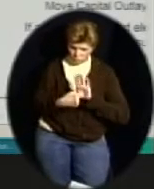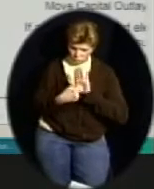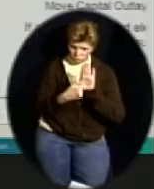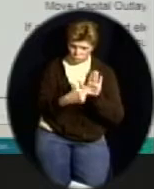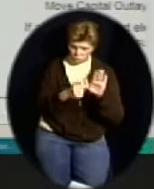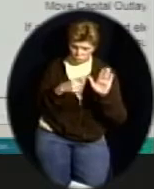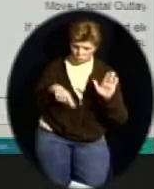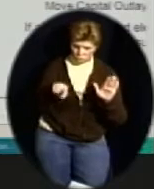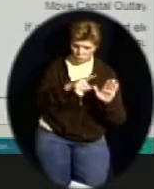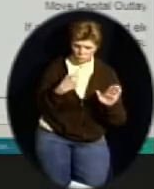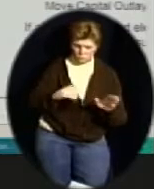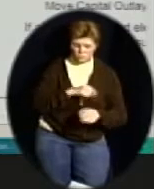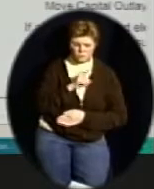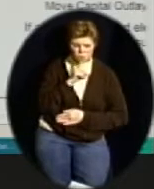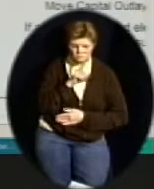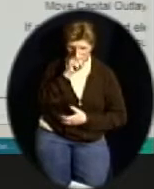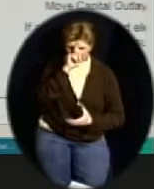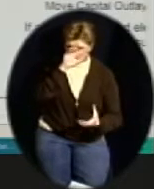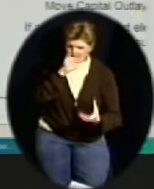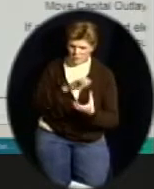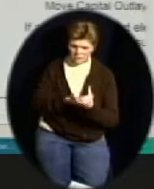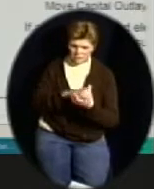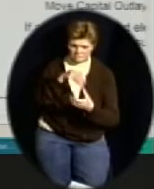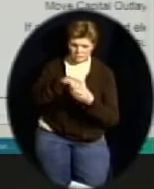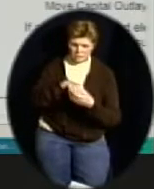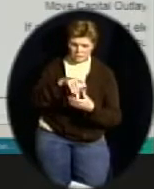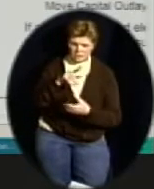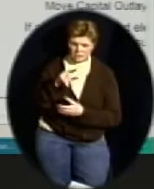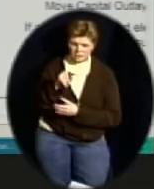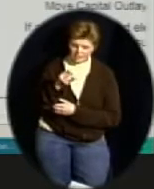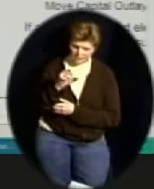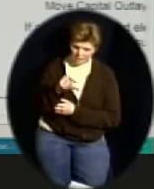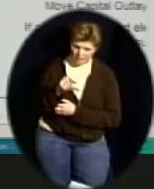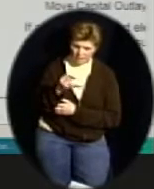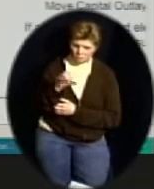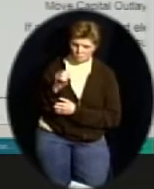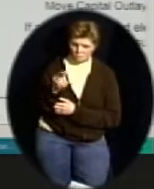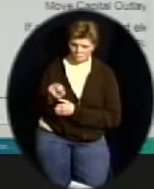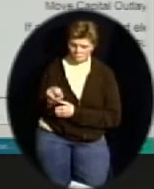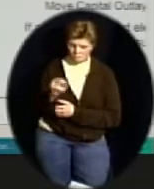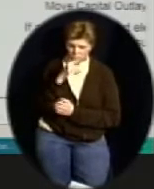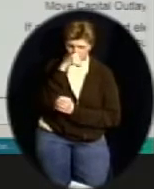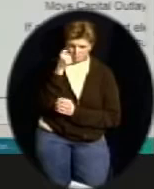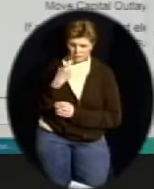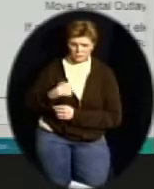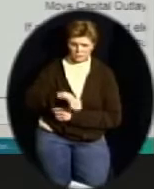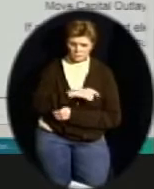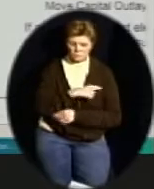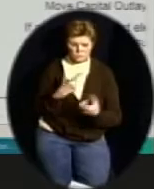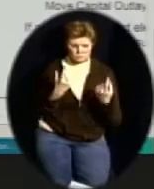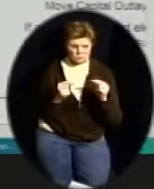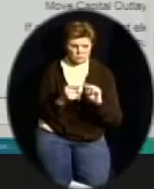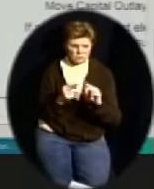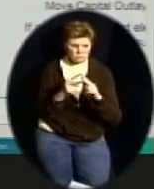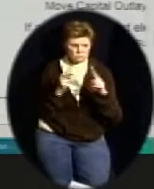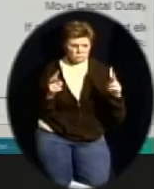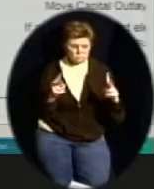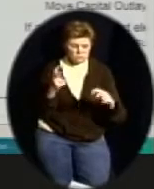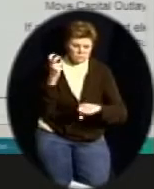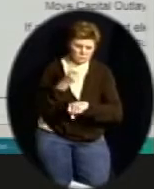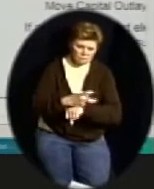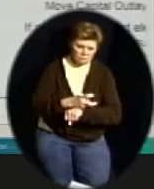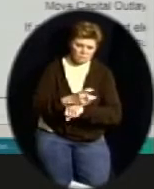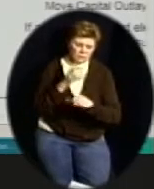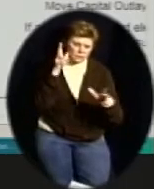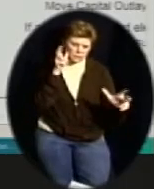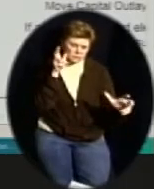really believe, and just to tag on what Dr. All said in the introduction, we've tried hard to listen to the community, to the board, as far